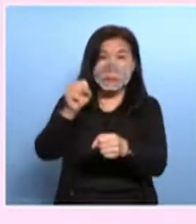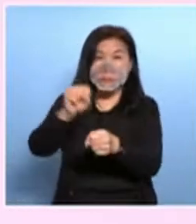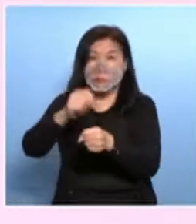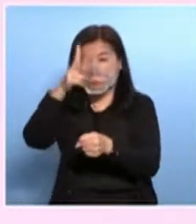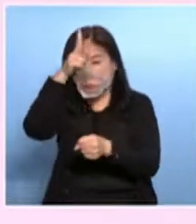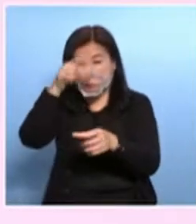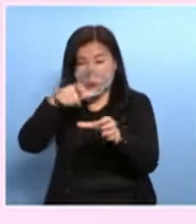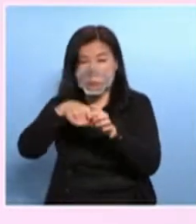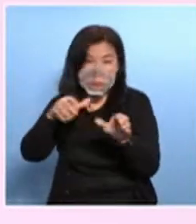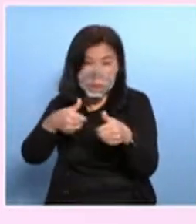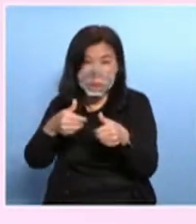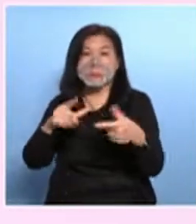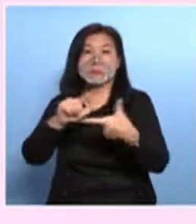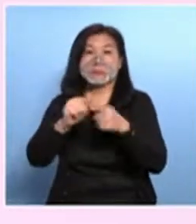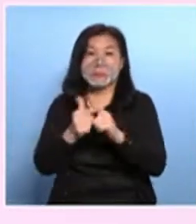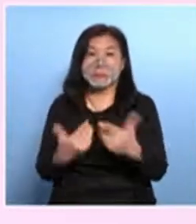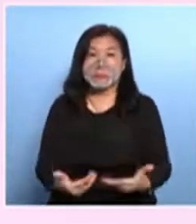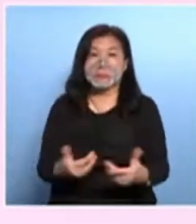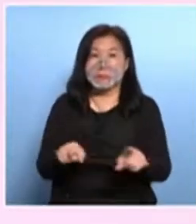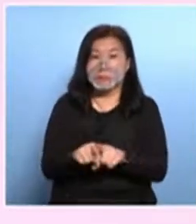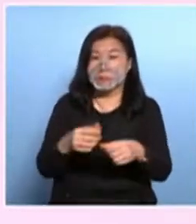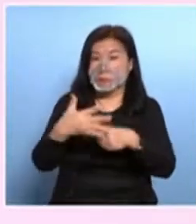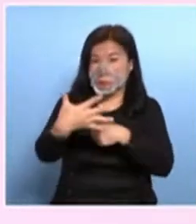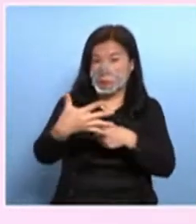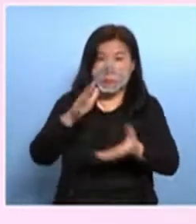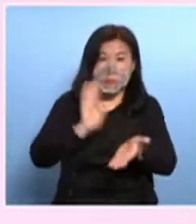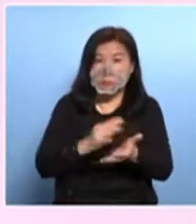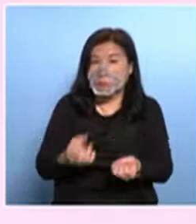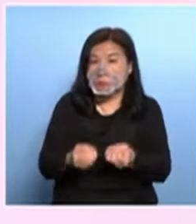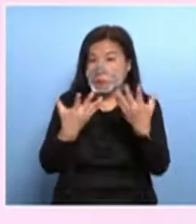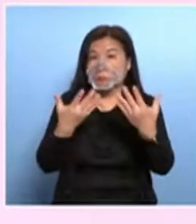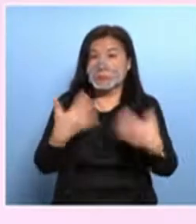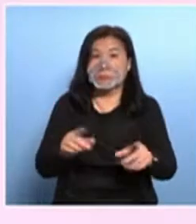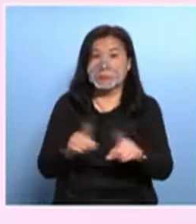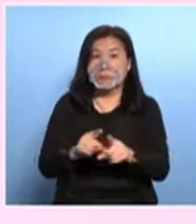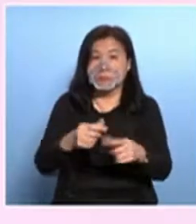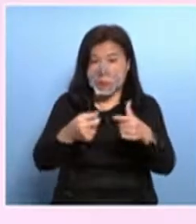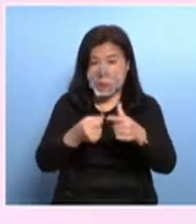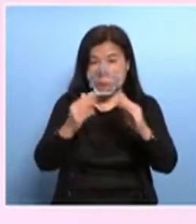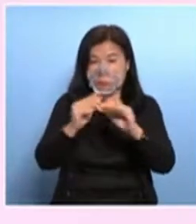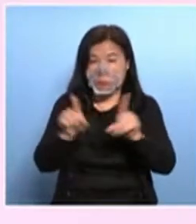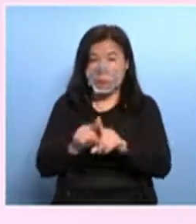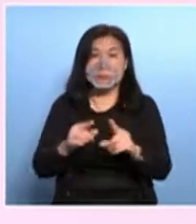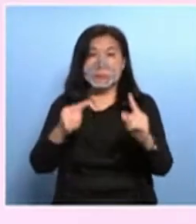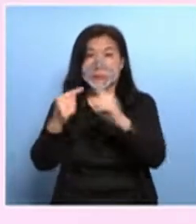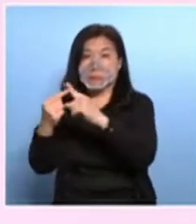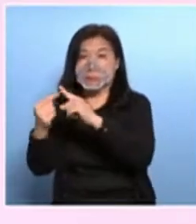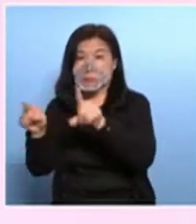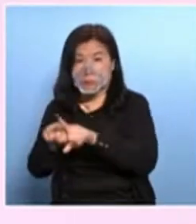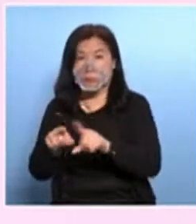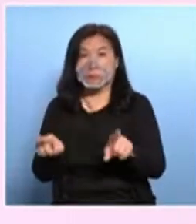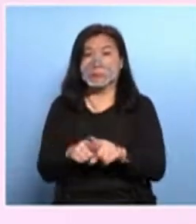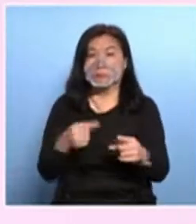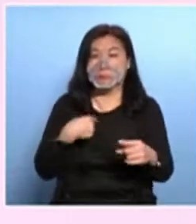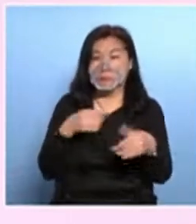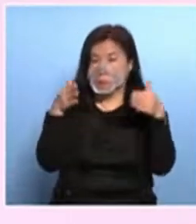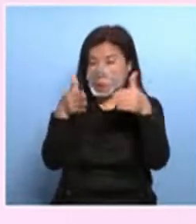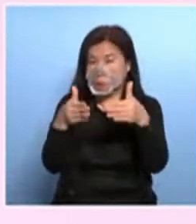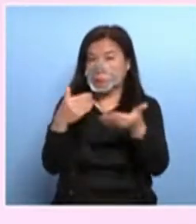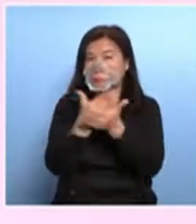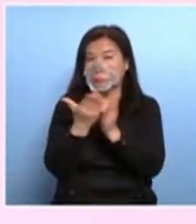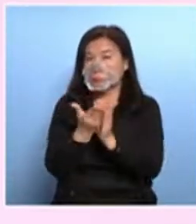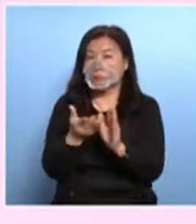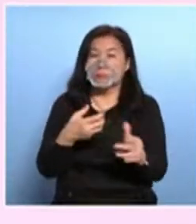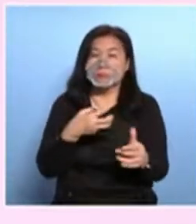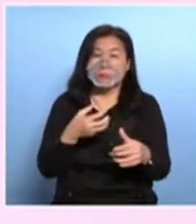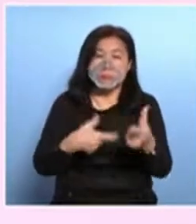transfers as a measure to help increase government's revenue in the short run. However, with the outbreak of the fifth wave of the epidemic, businesses